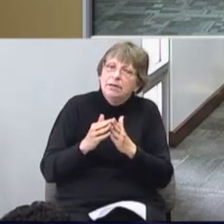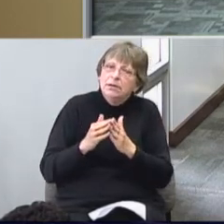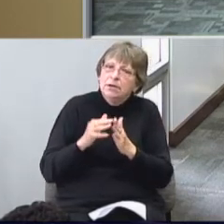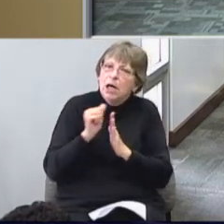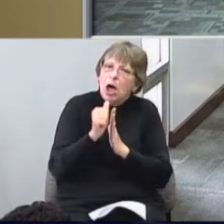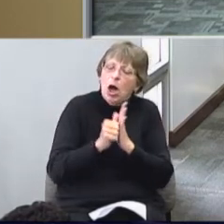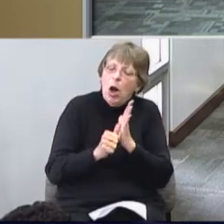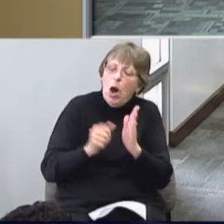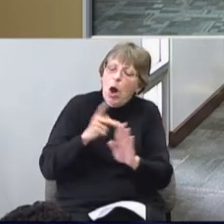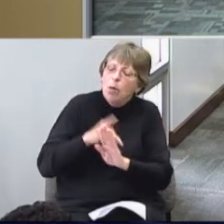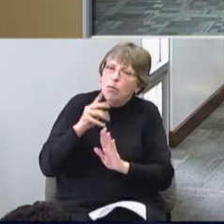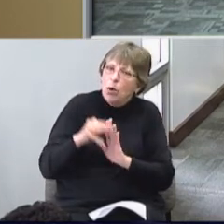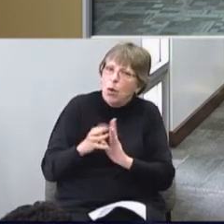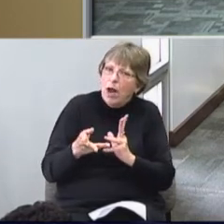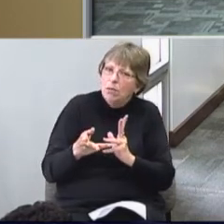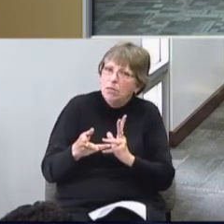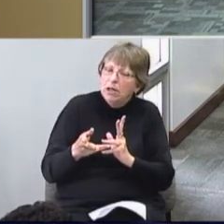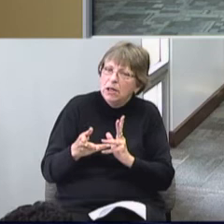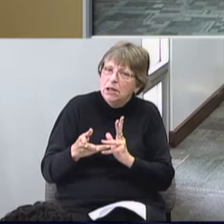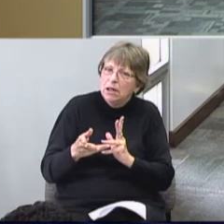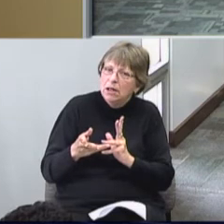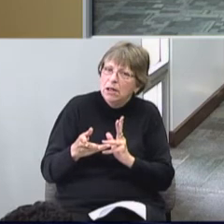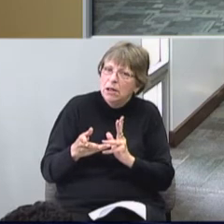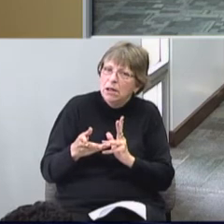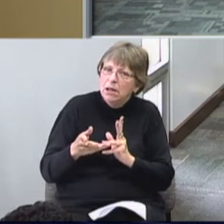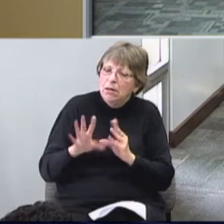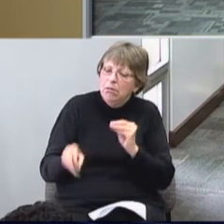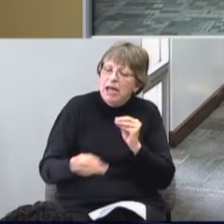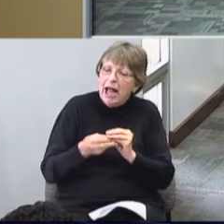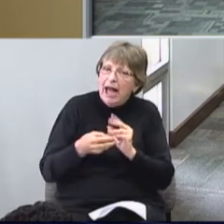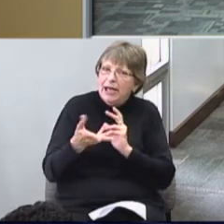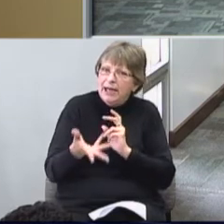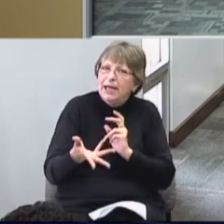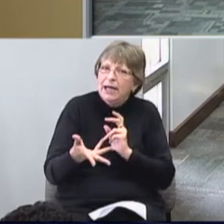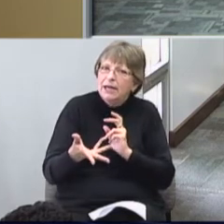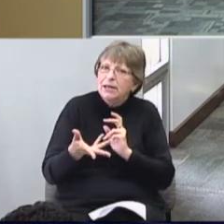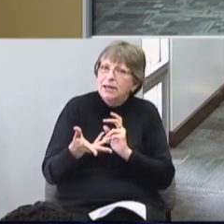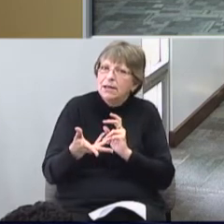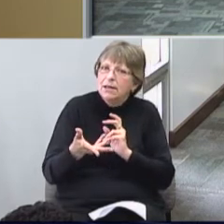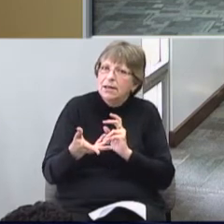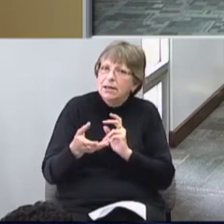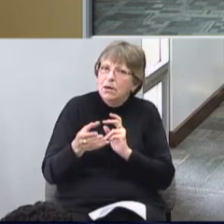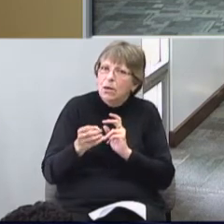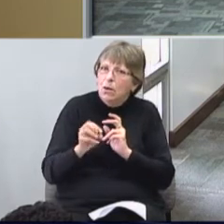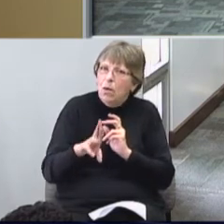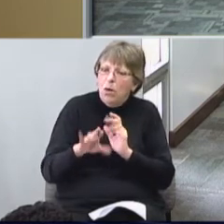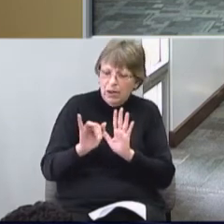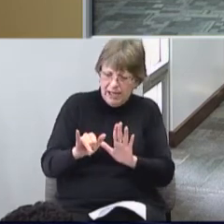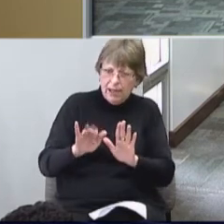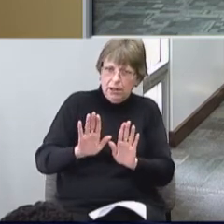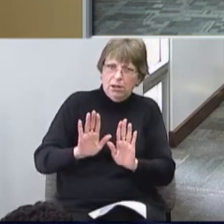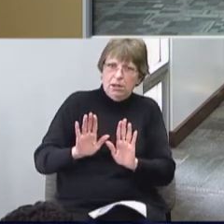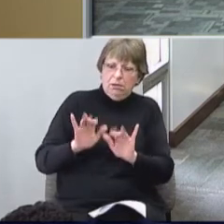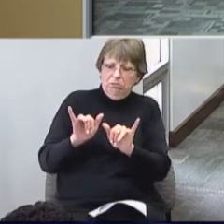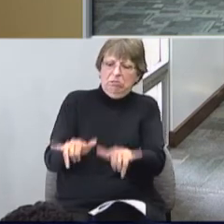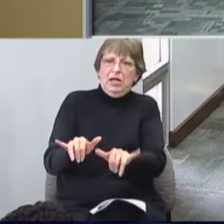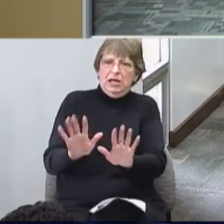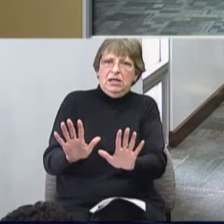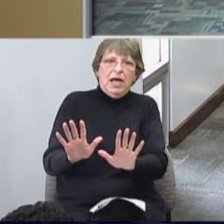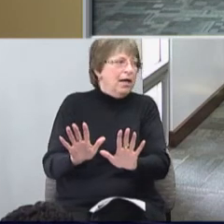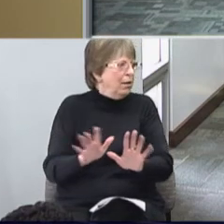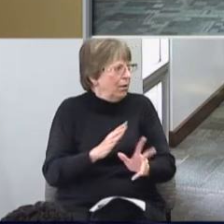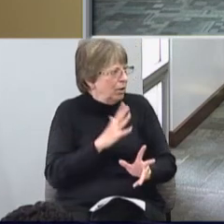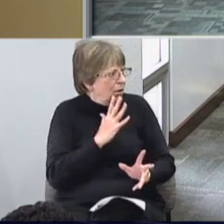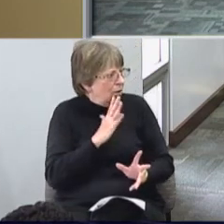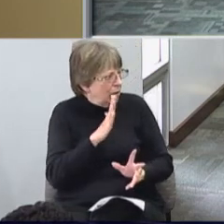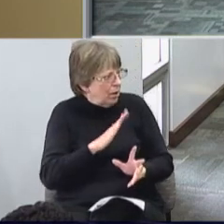art program be rolled into this in any fashion, or will that stay a distinct, or any thoughts on that? Well, you're talking